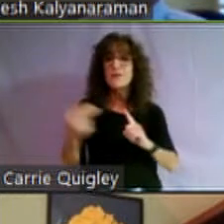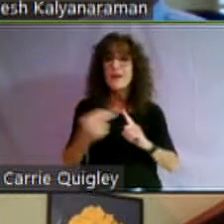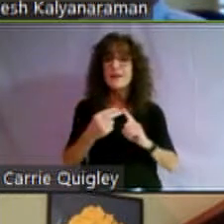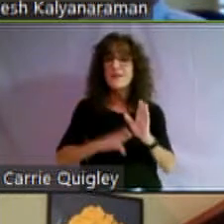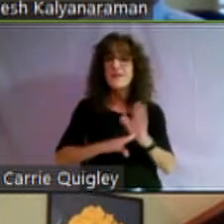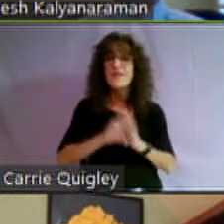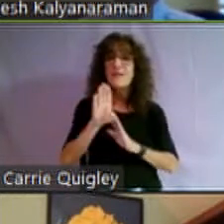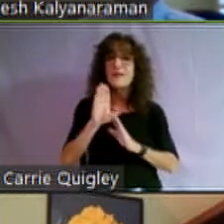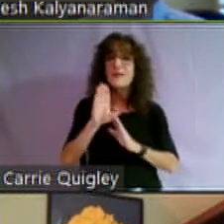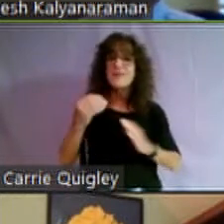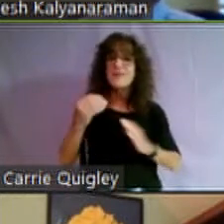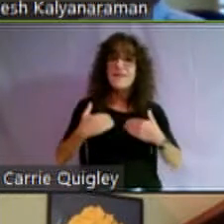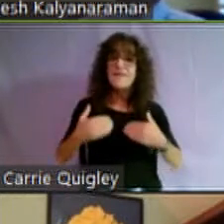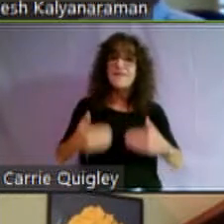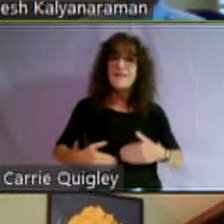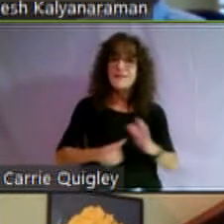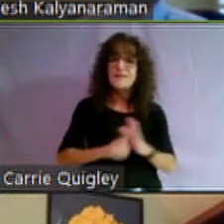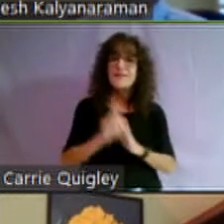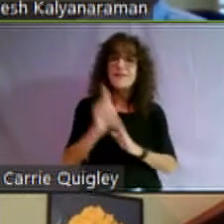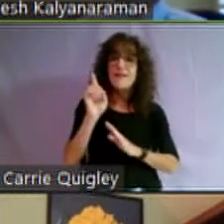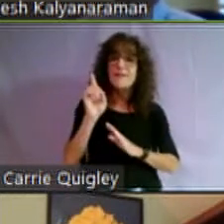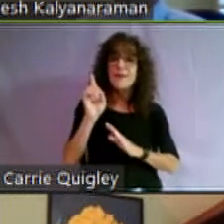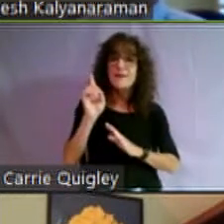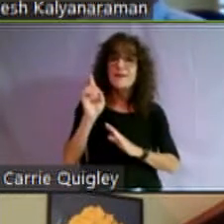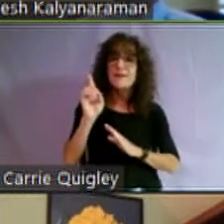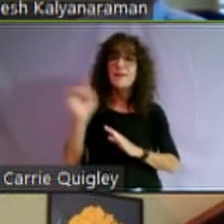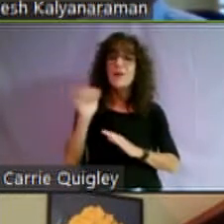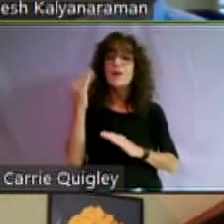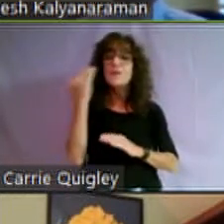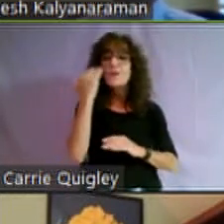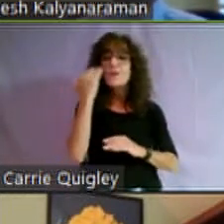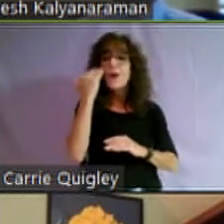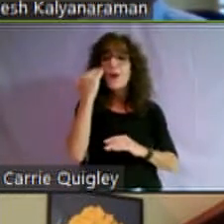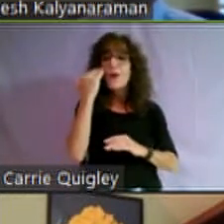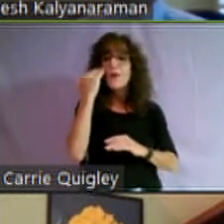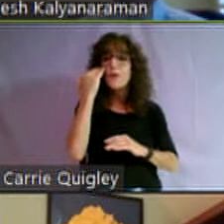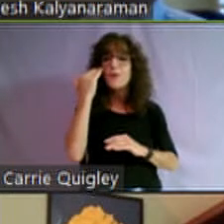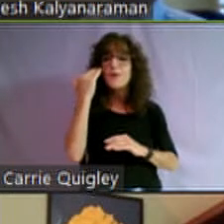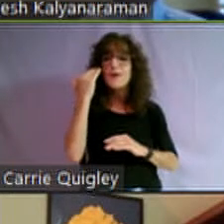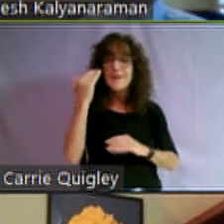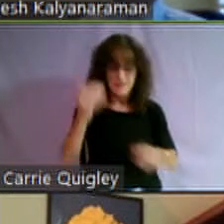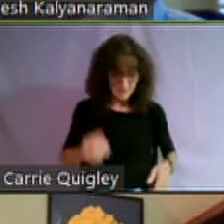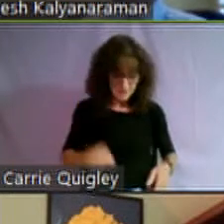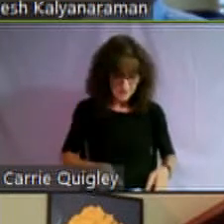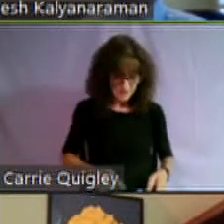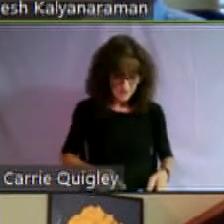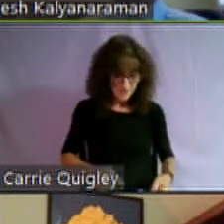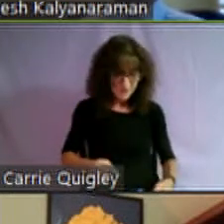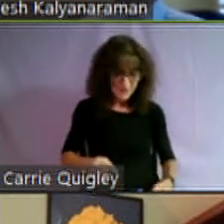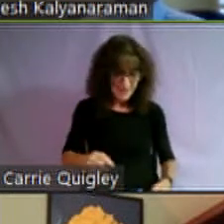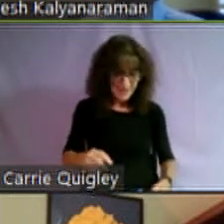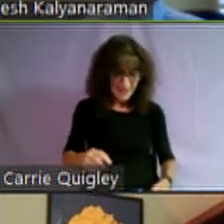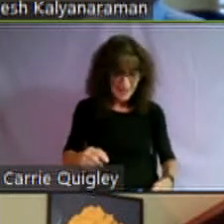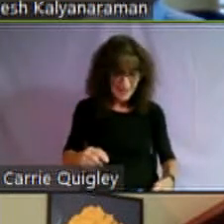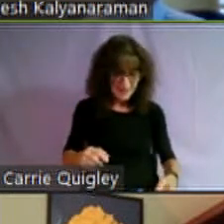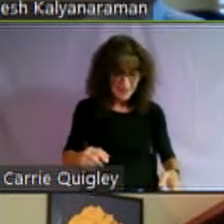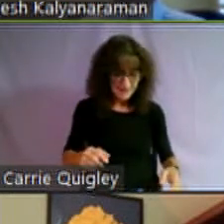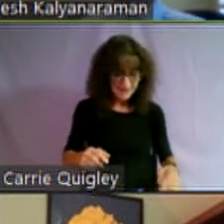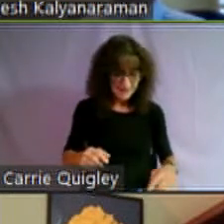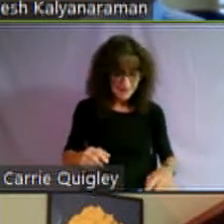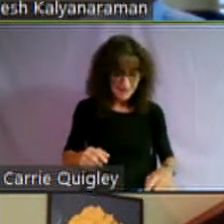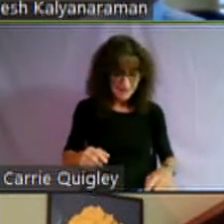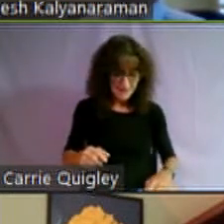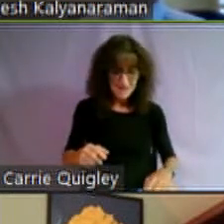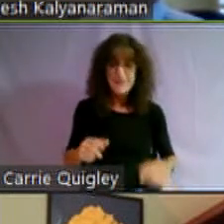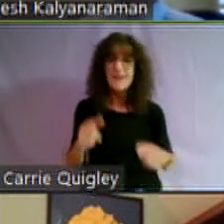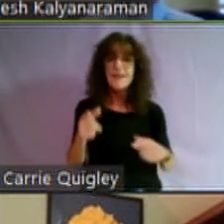development and their physical development. And we also know that the importance it's much greater at the younger ages, where a